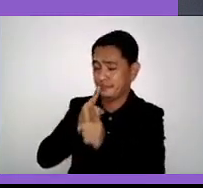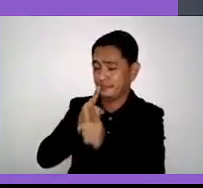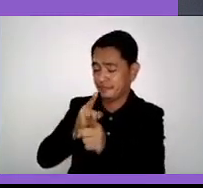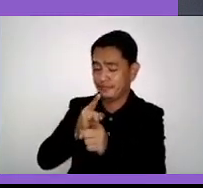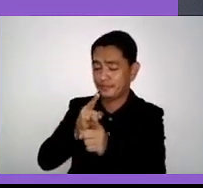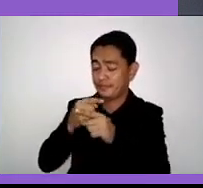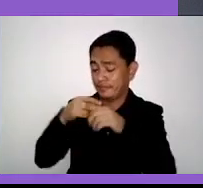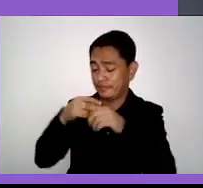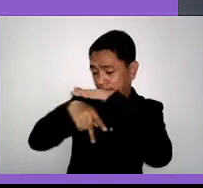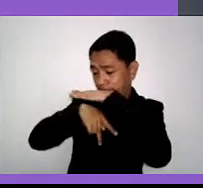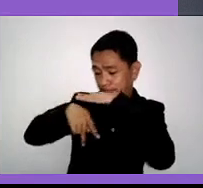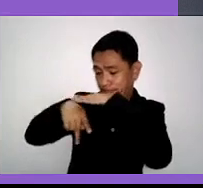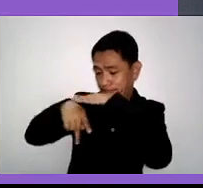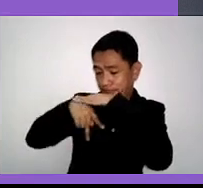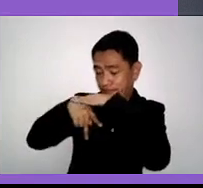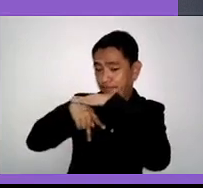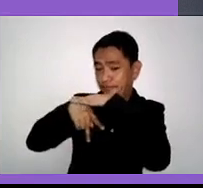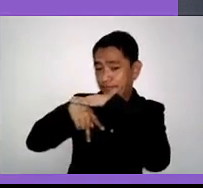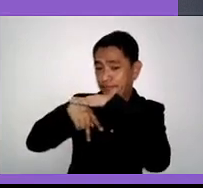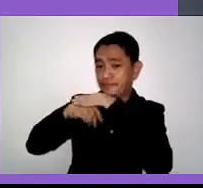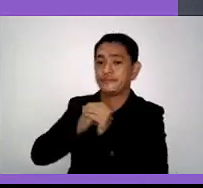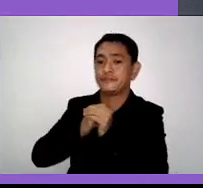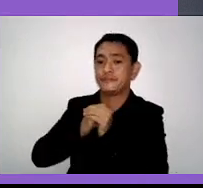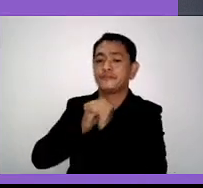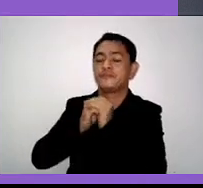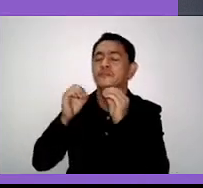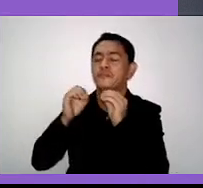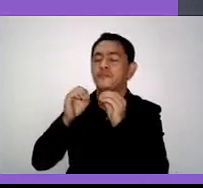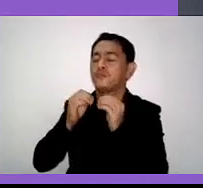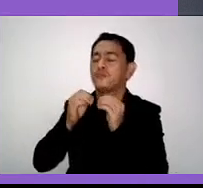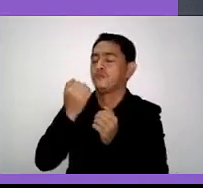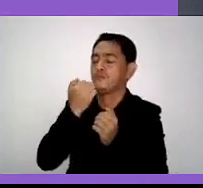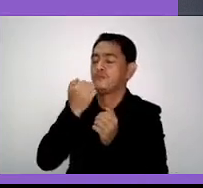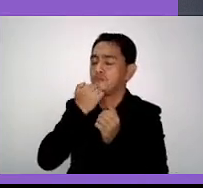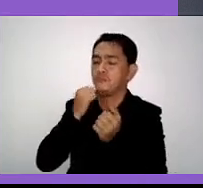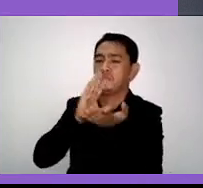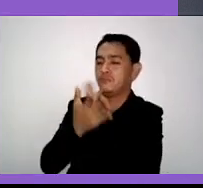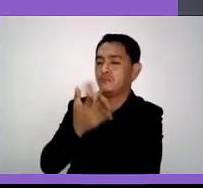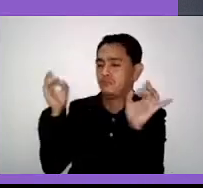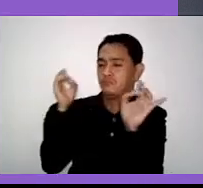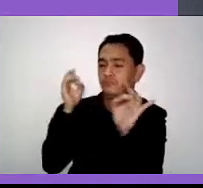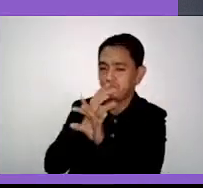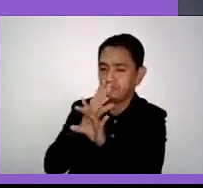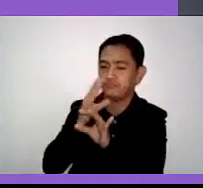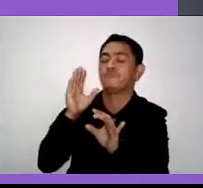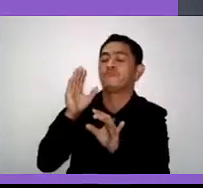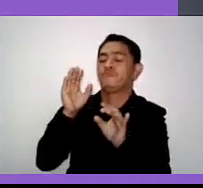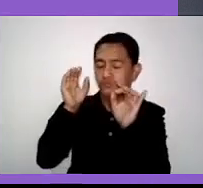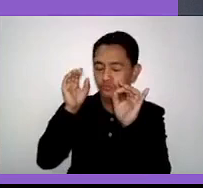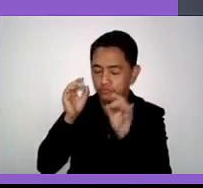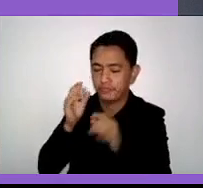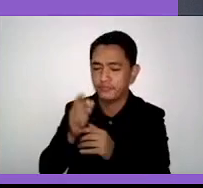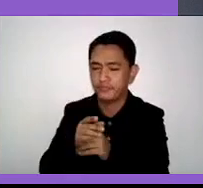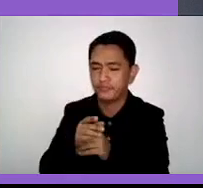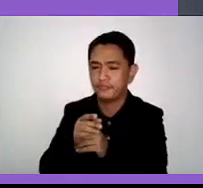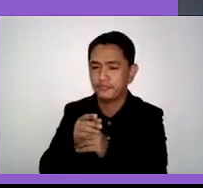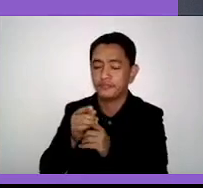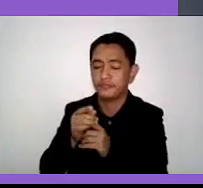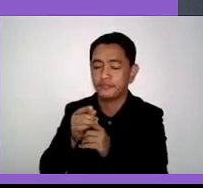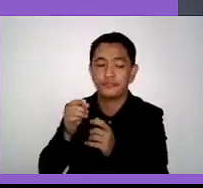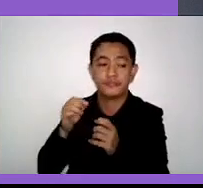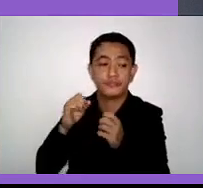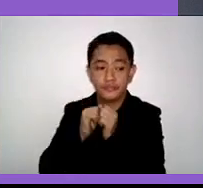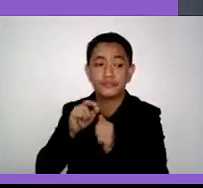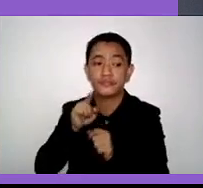these concerns would worsen. Older learners would not be keen on writing as their hesitation